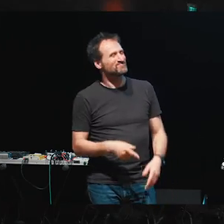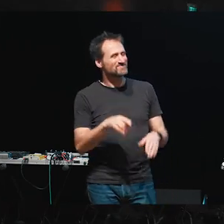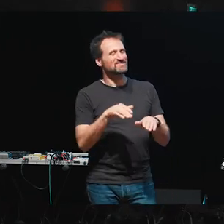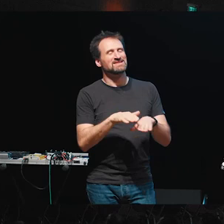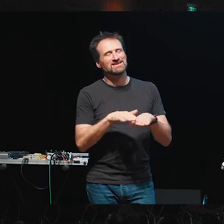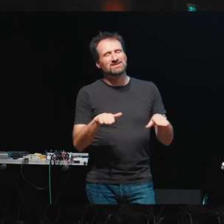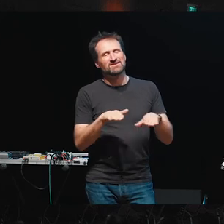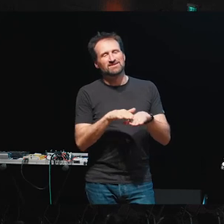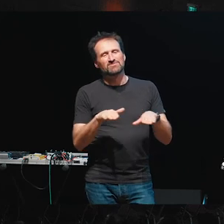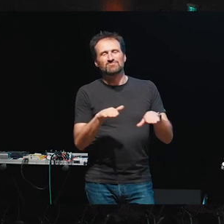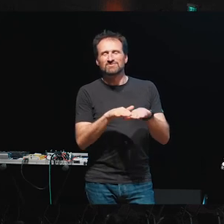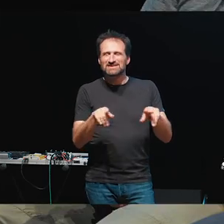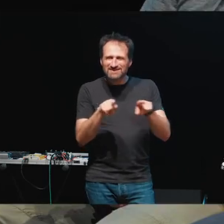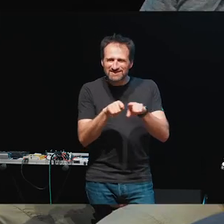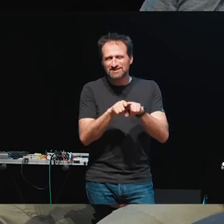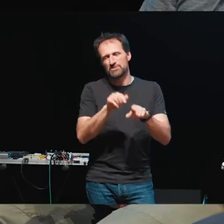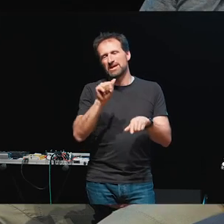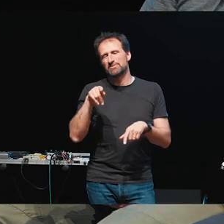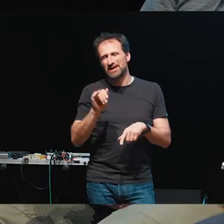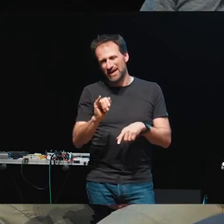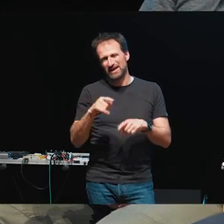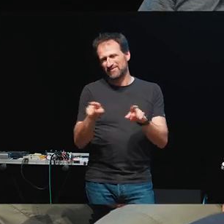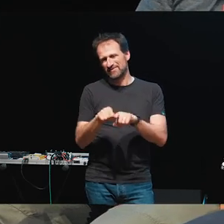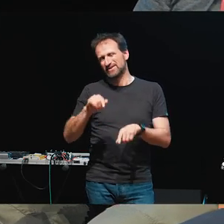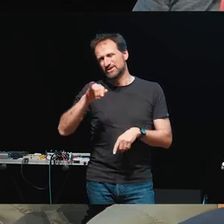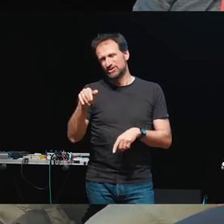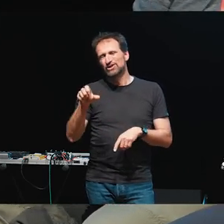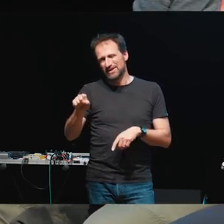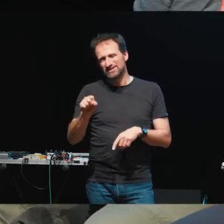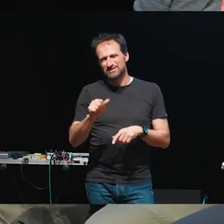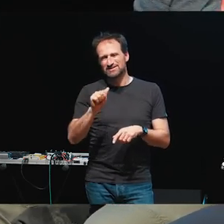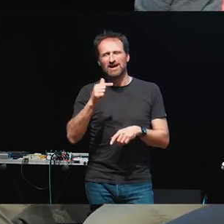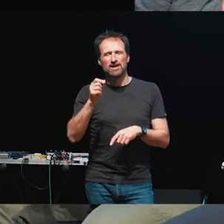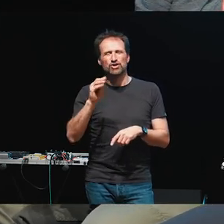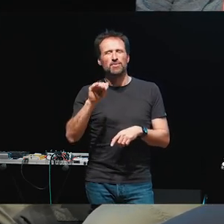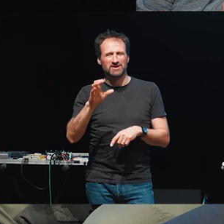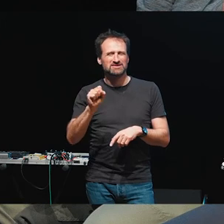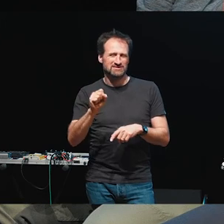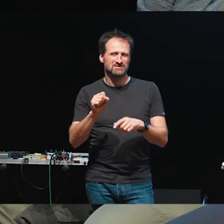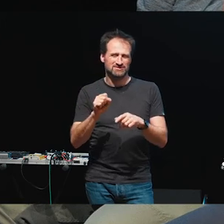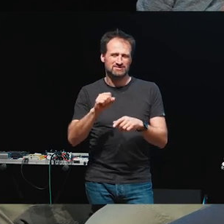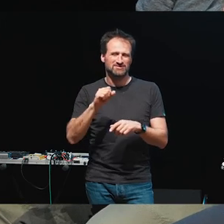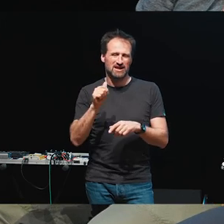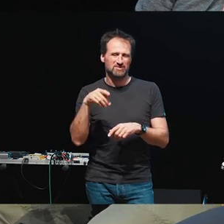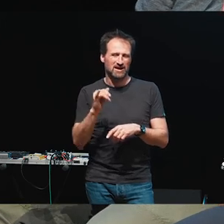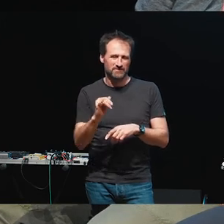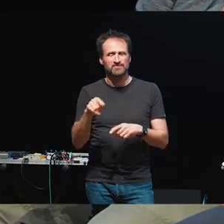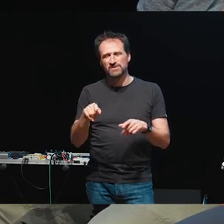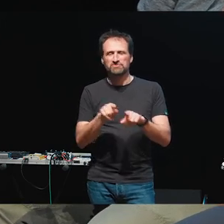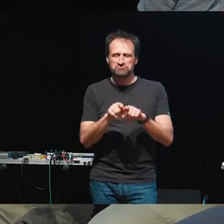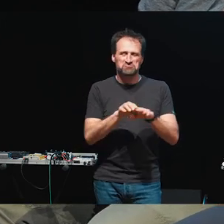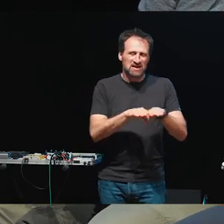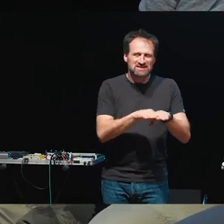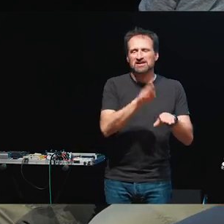So this is based on the same API that you have in JS, the Atomics API. So those are reflected in WebAssembly. It's still based on workers, so it's not a